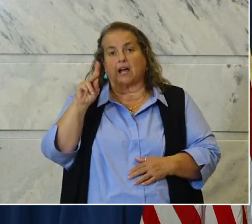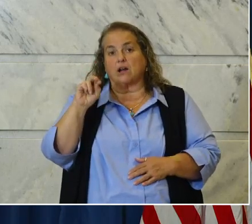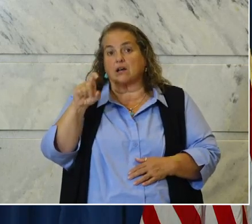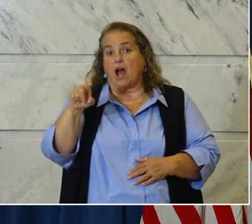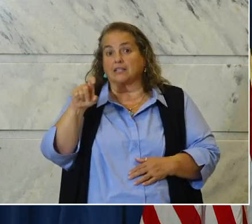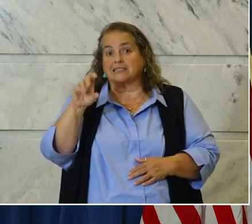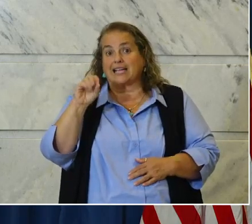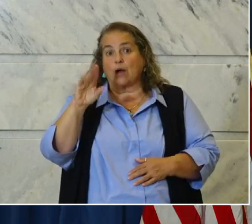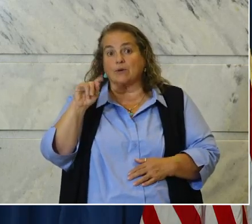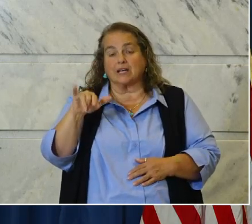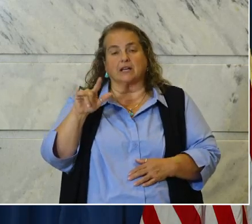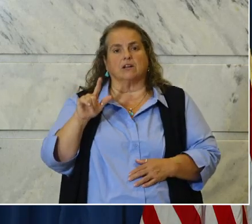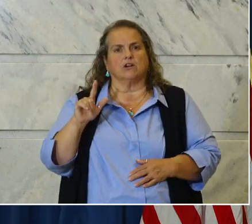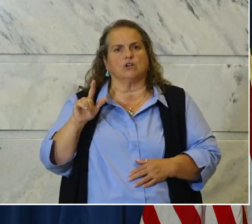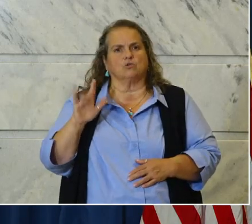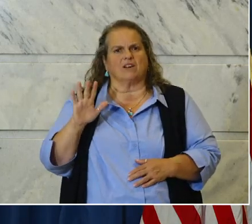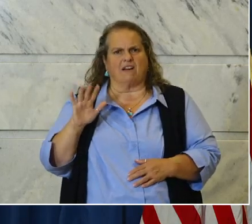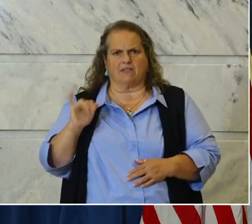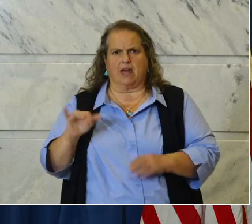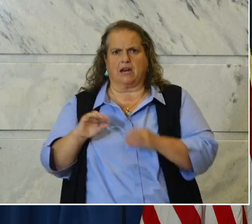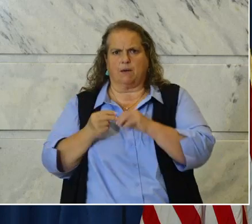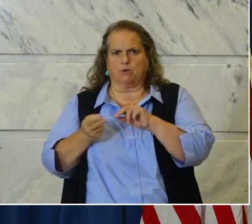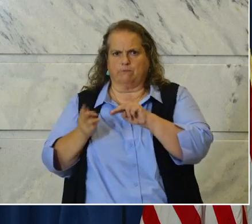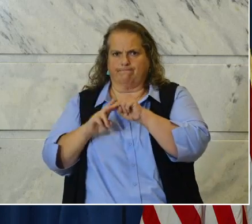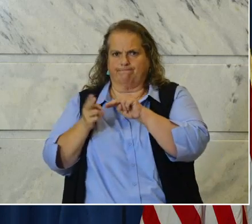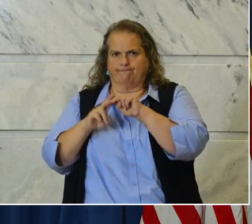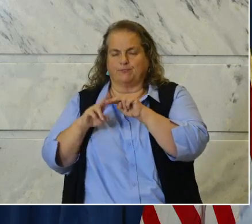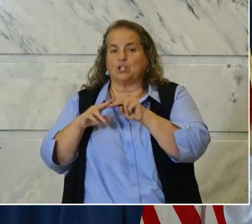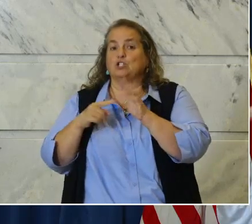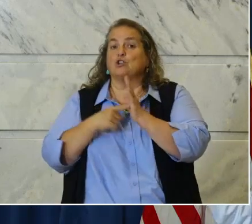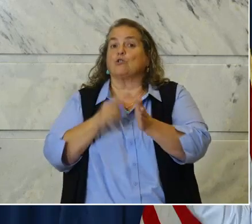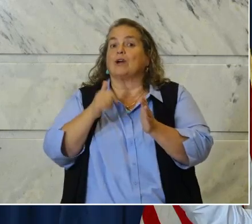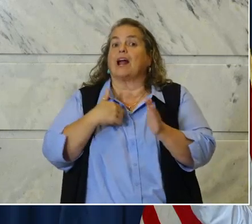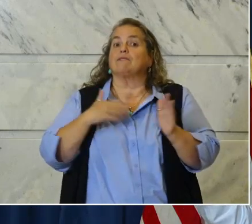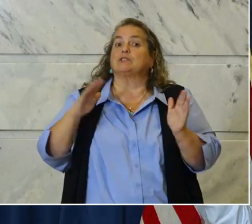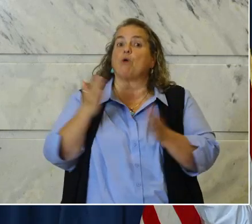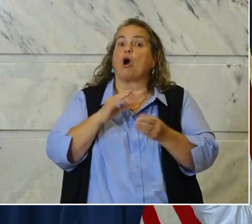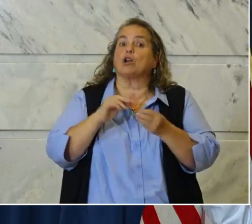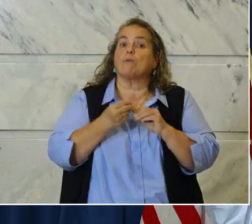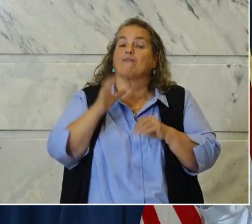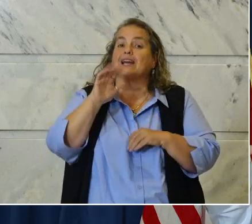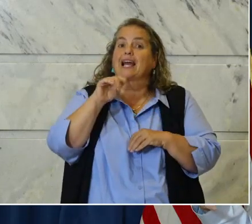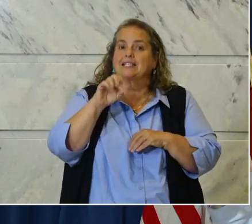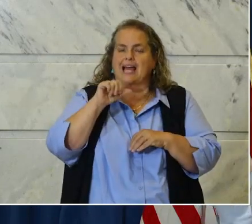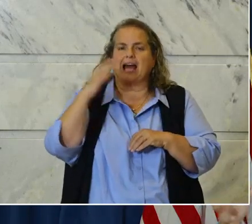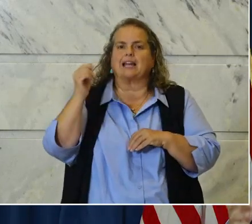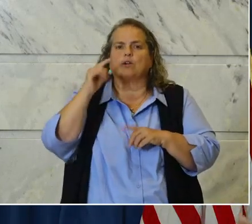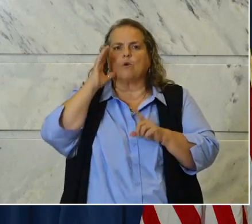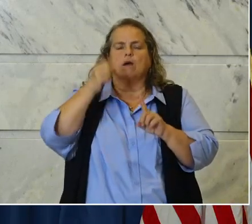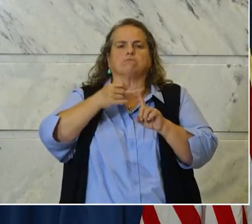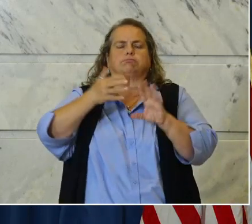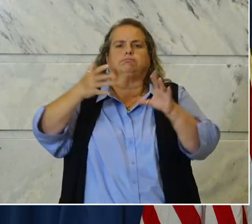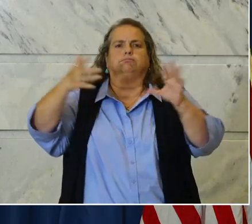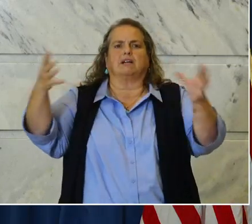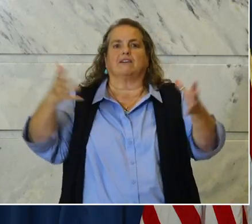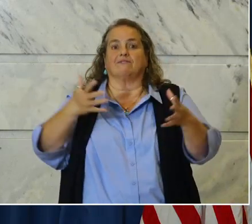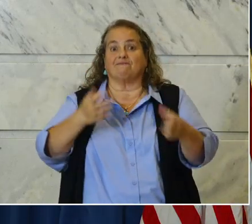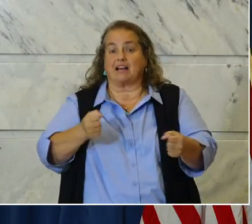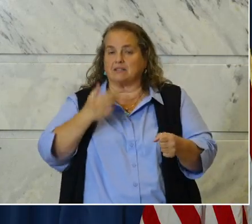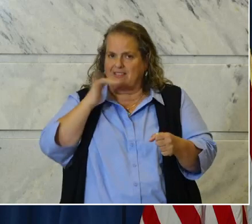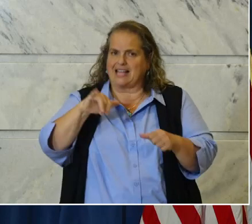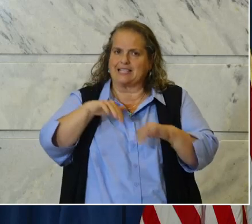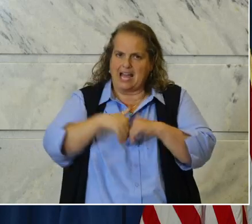We'd seen that creeping up. Again, showing that you can have a small number of cases and it balloons really fast because that's how this virus